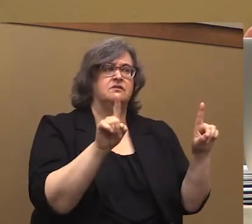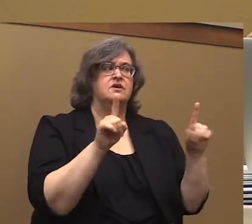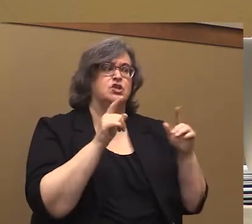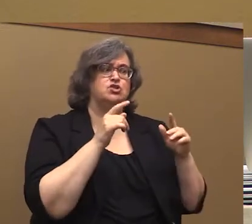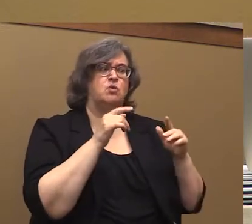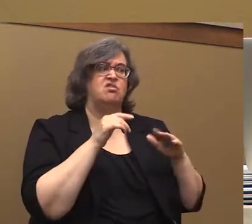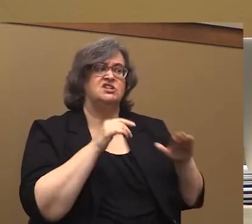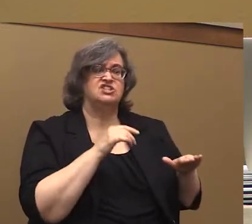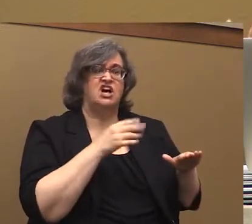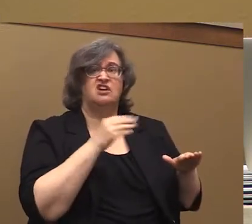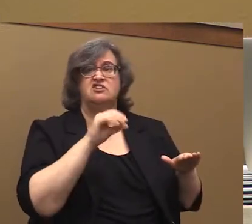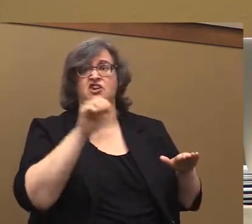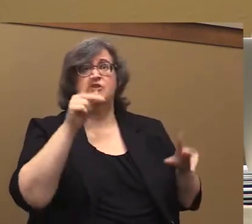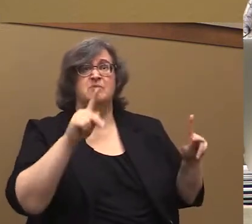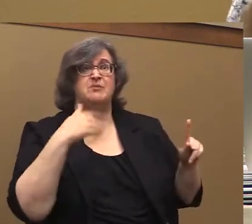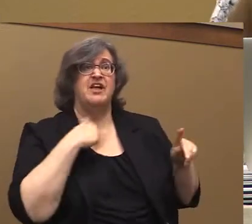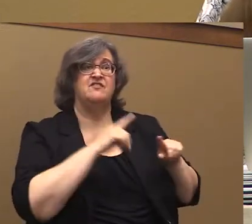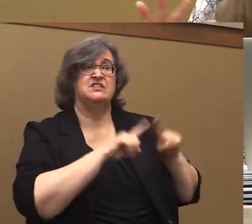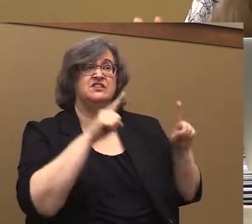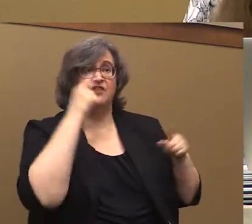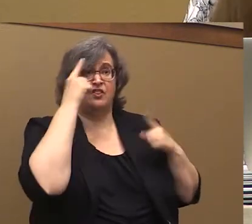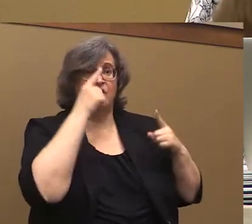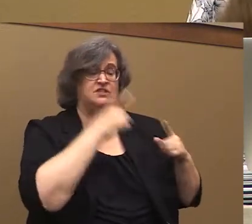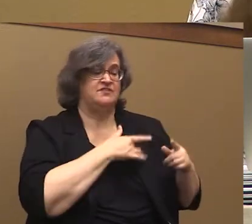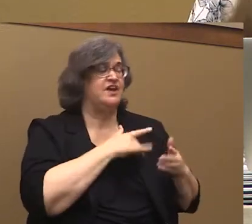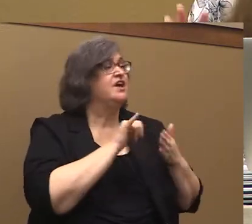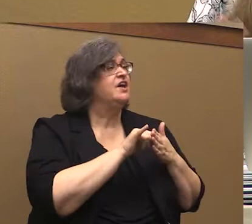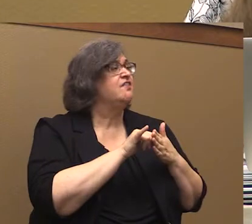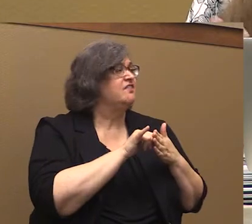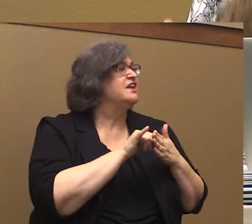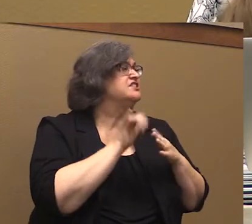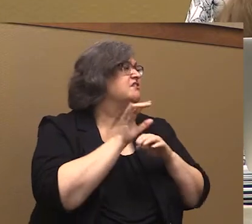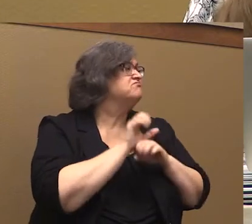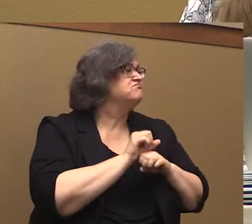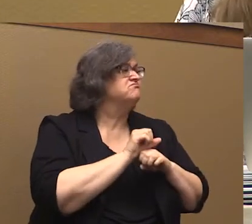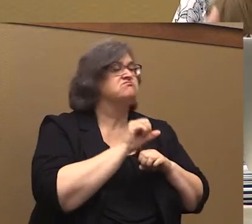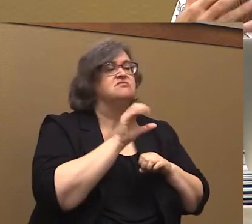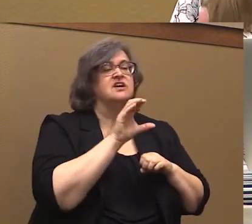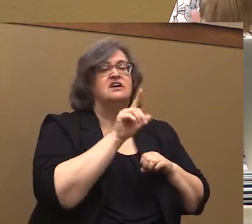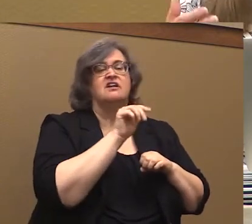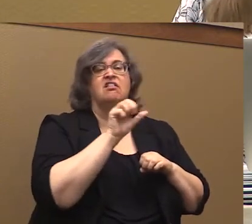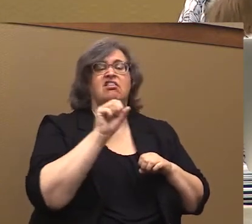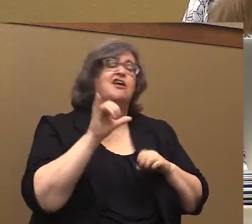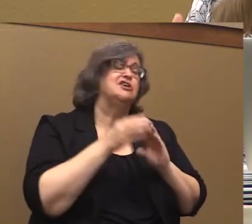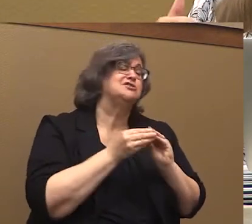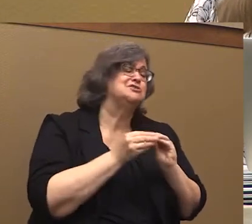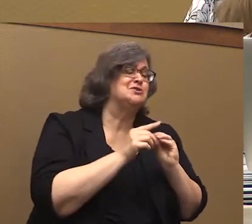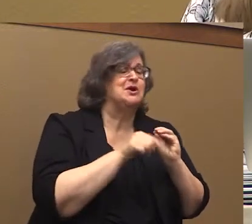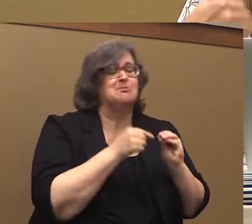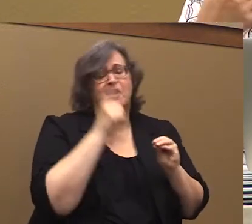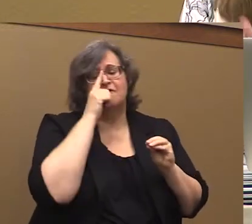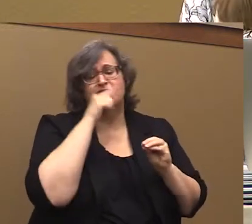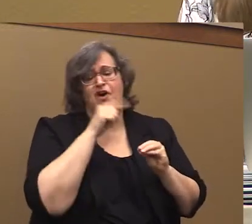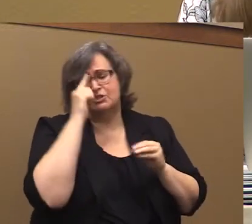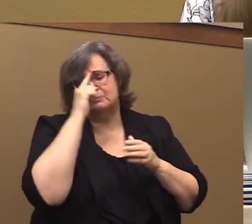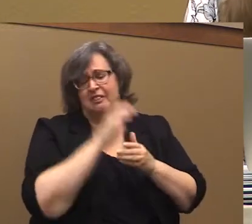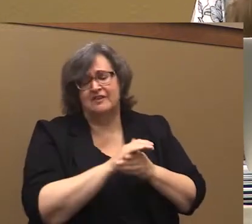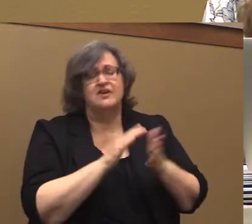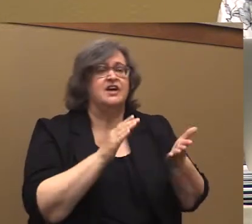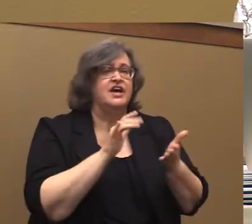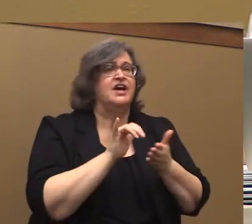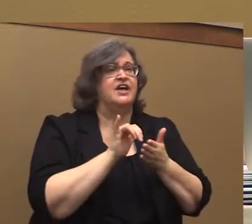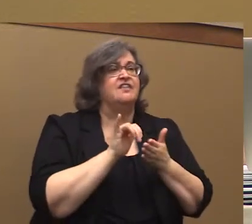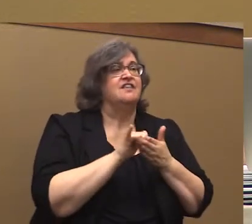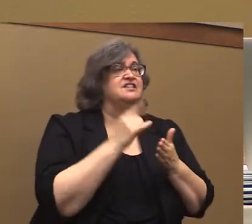they have. And so this is like a classic story about false belief, being able to recognize that someone